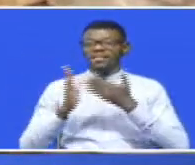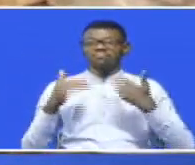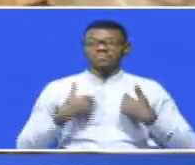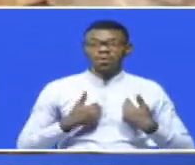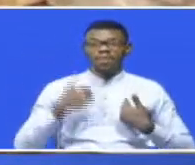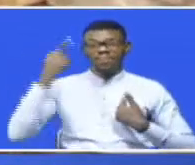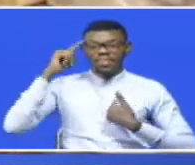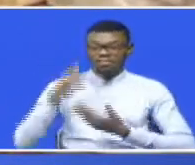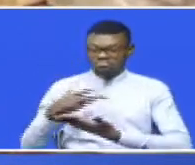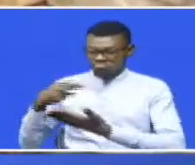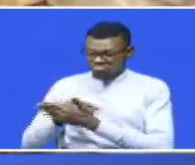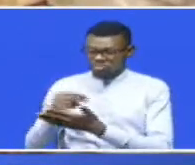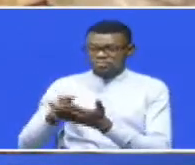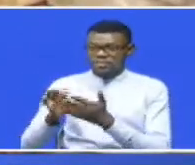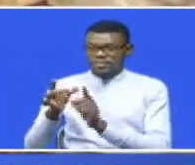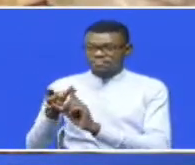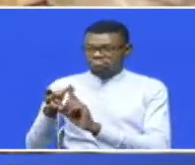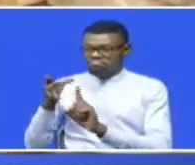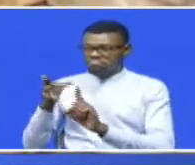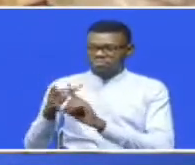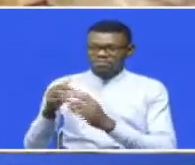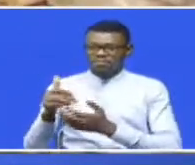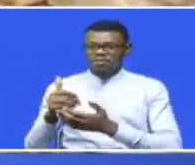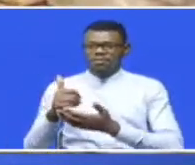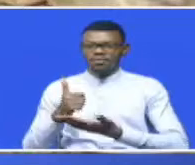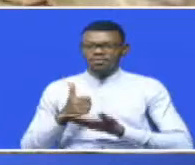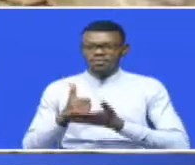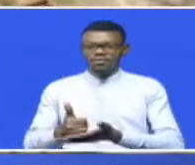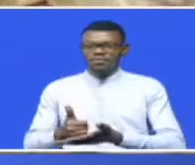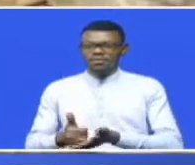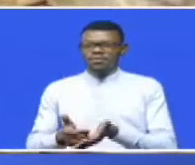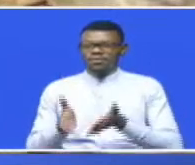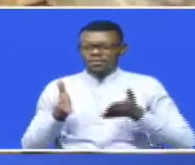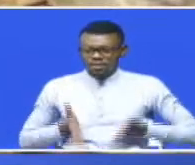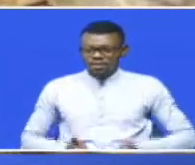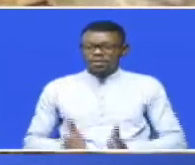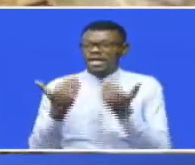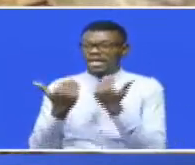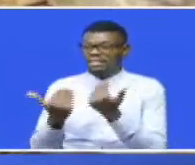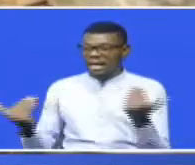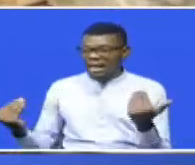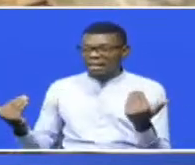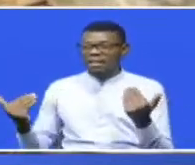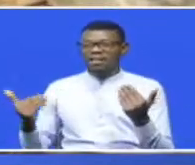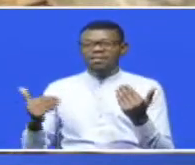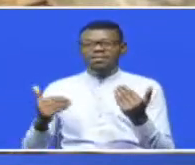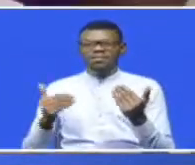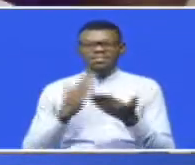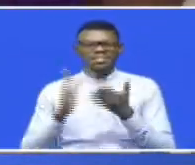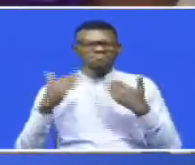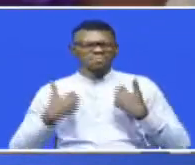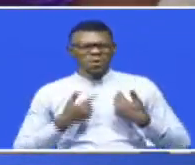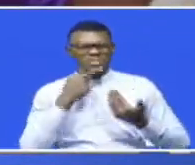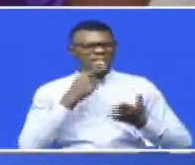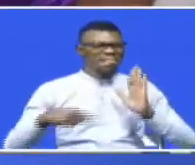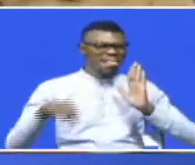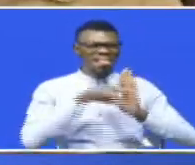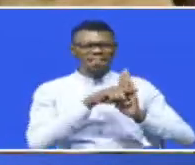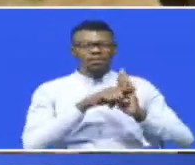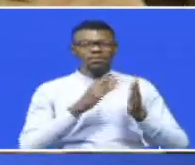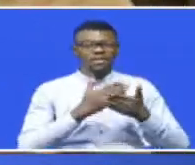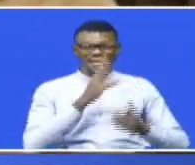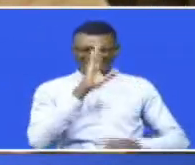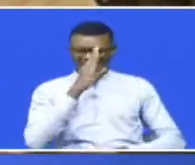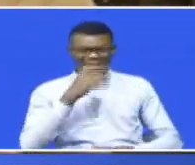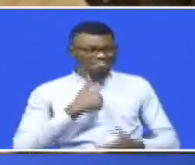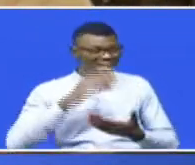chanjo ikudungwa uwezi kuzaa. Watu hawezi kuzaa. Inaleta madhara mingi, watu wanasema hivyo. There are doubts.